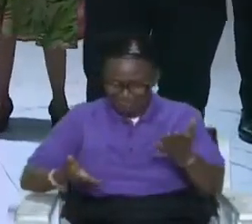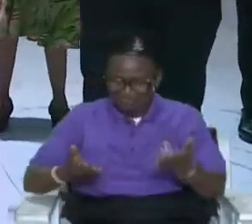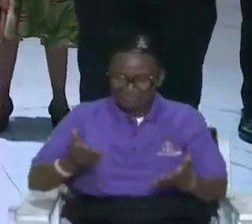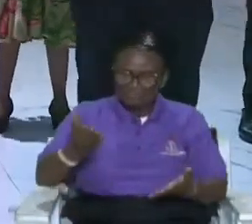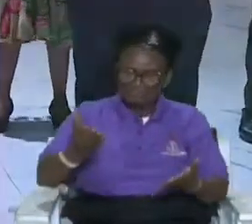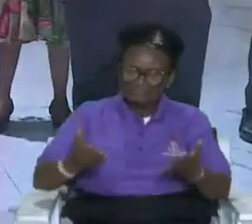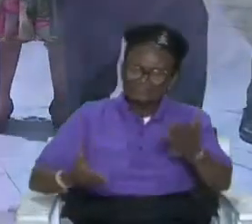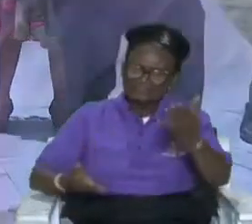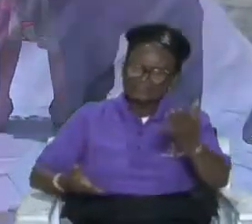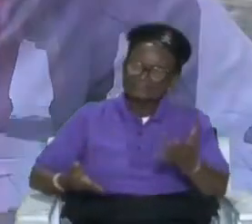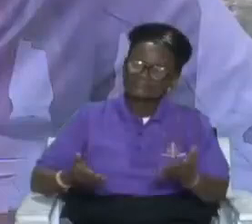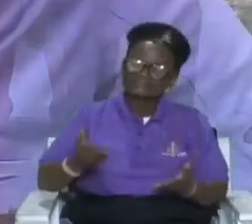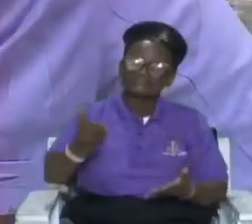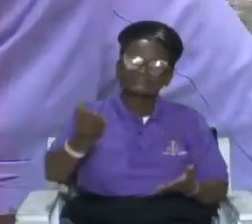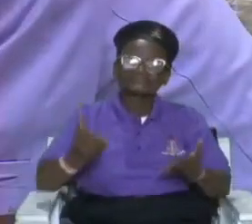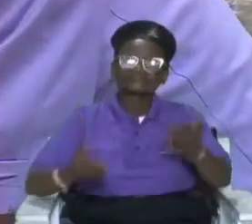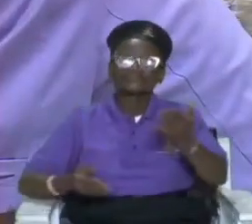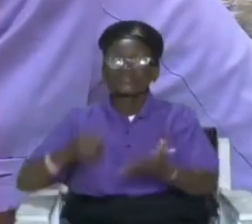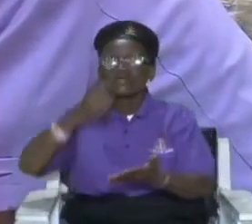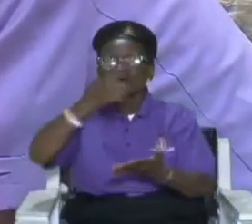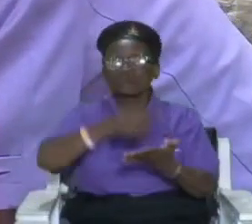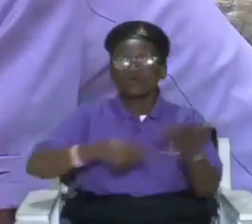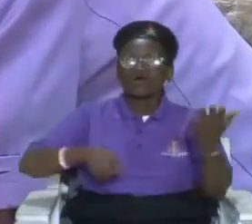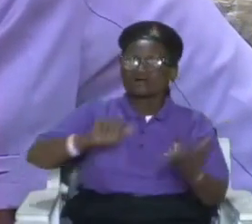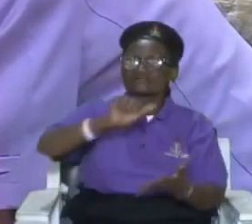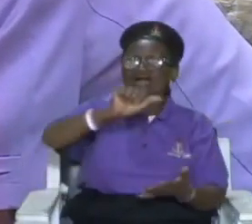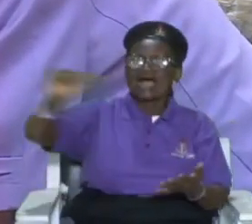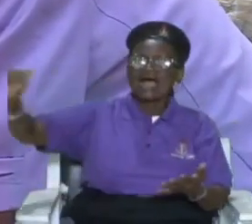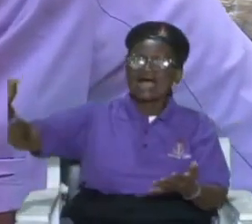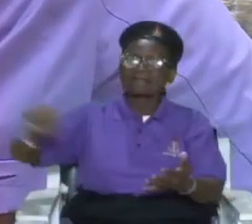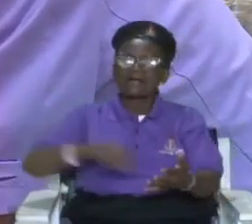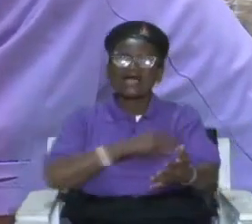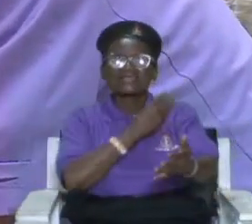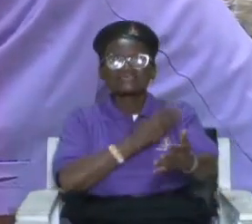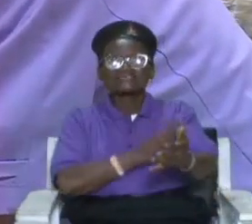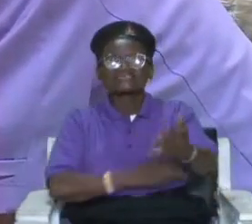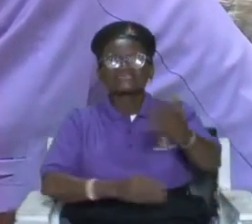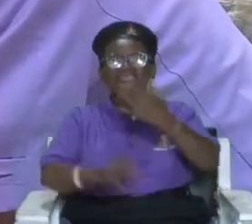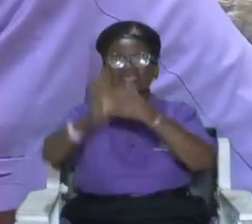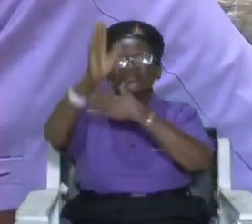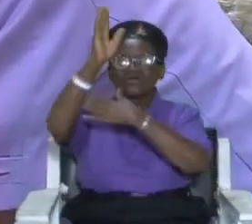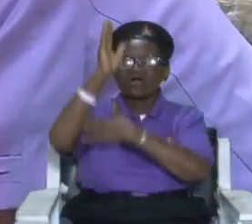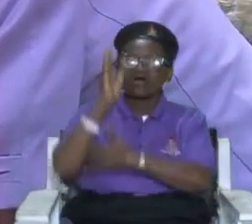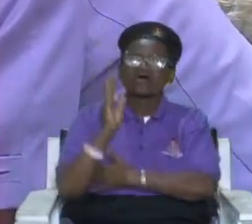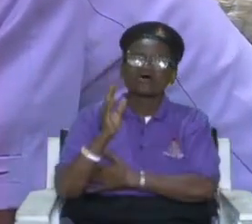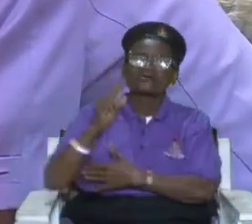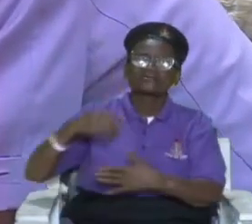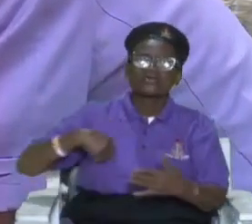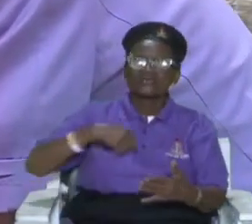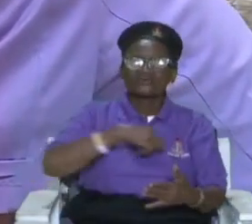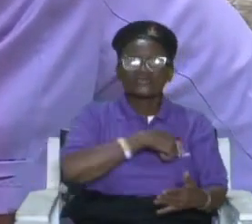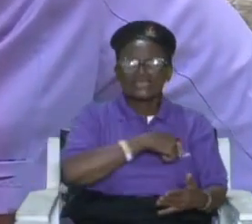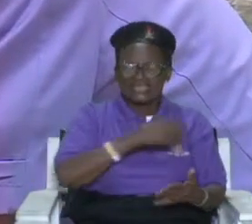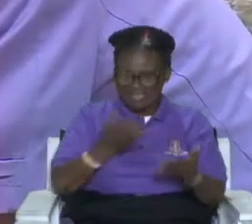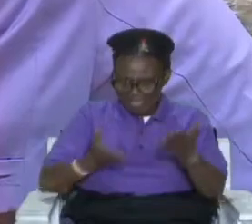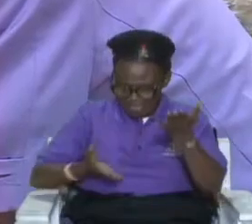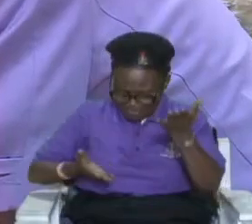We are serving him. What a mighty God